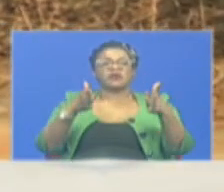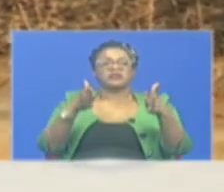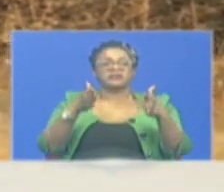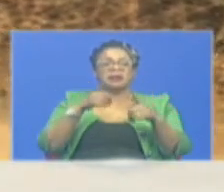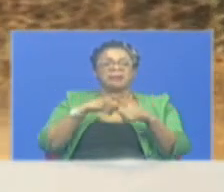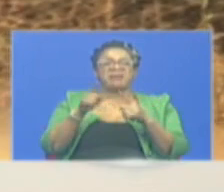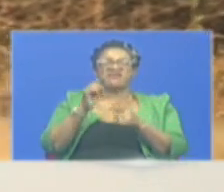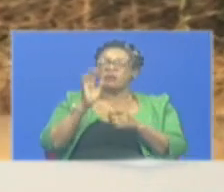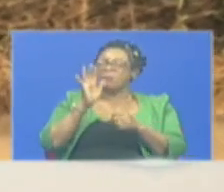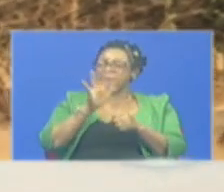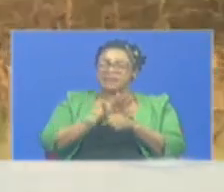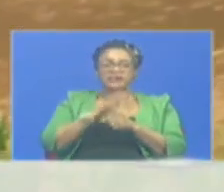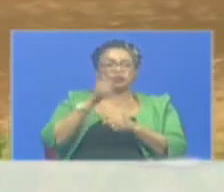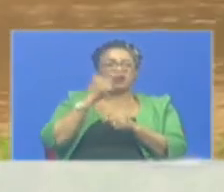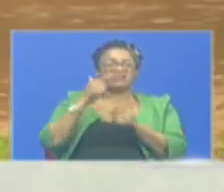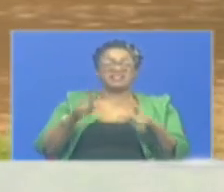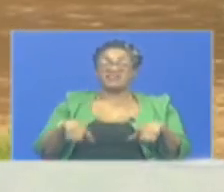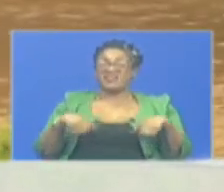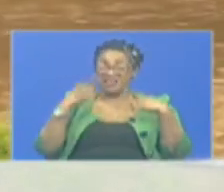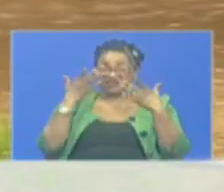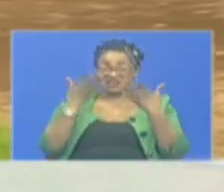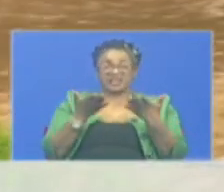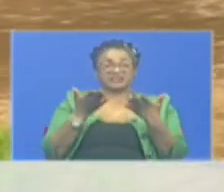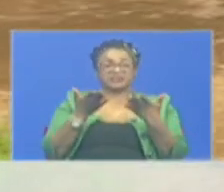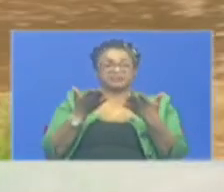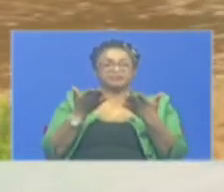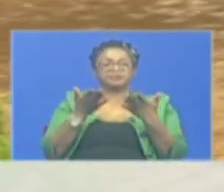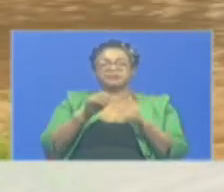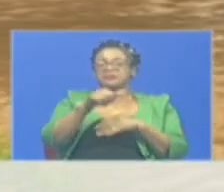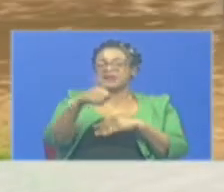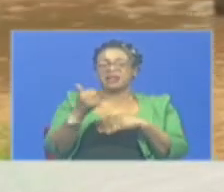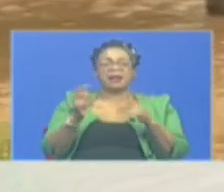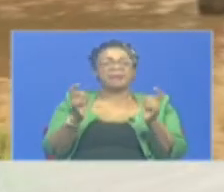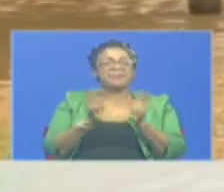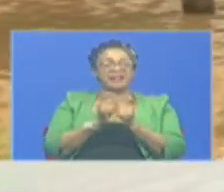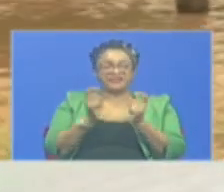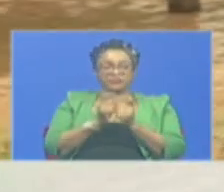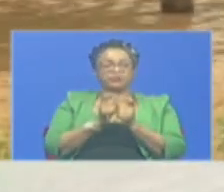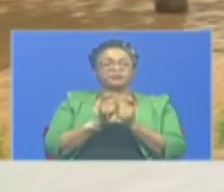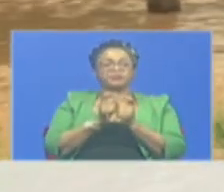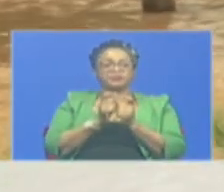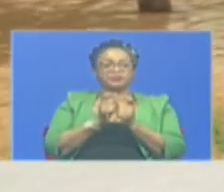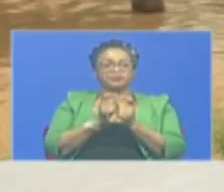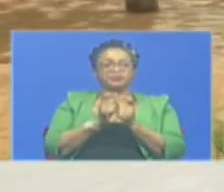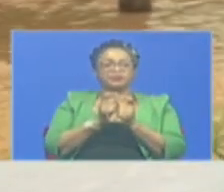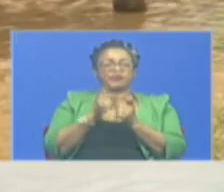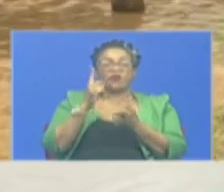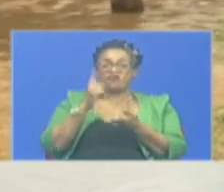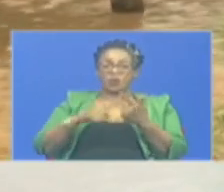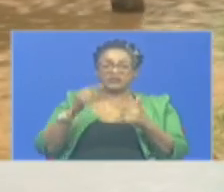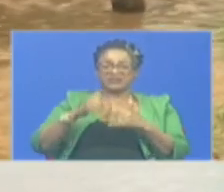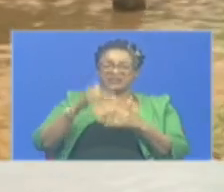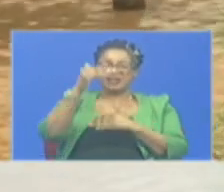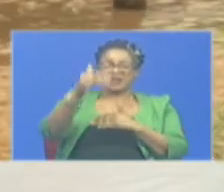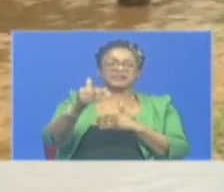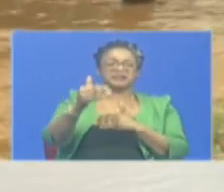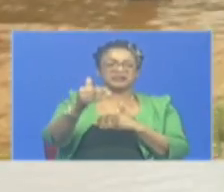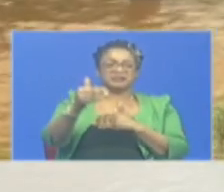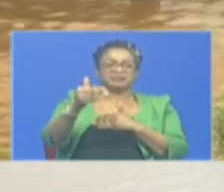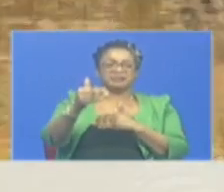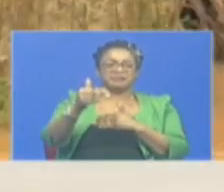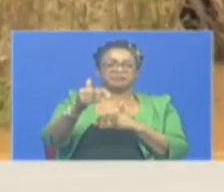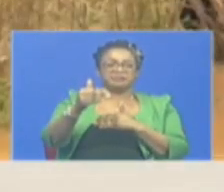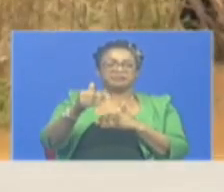have survived the devastation, it is another painful anticipation of what the next cycle will look like